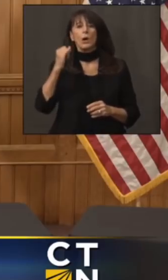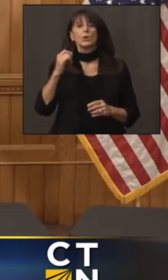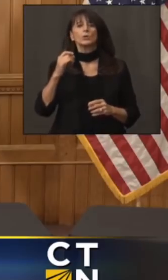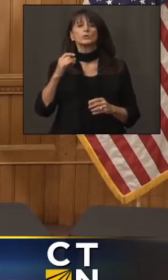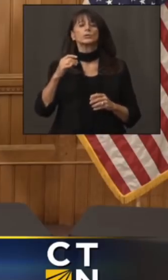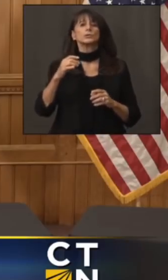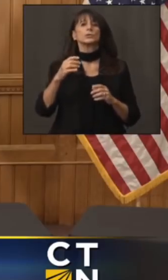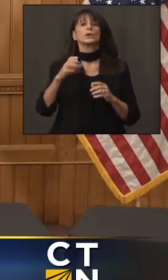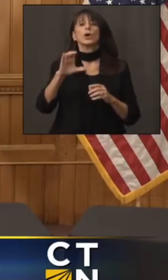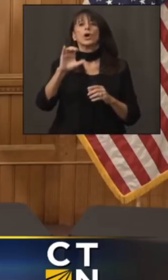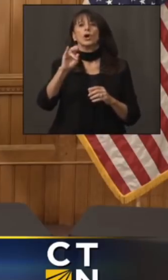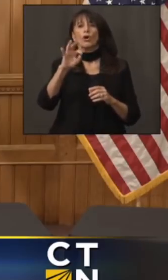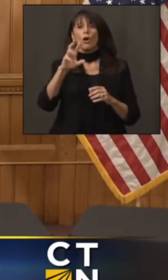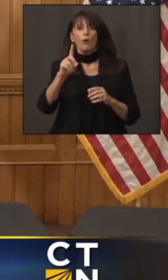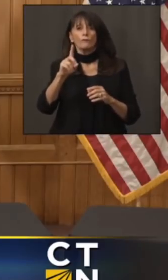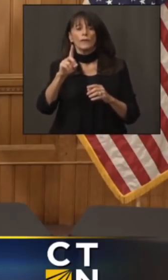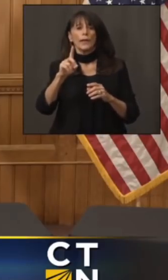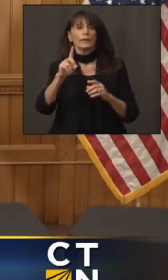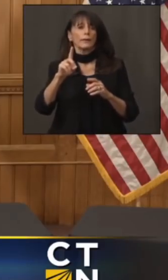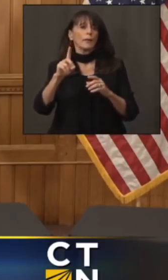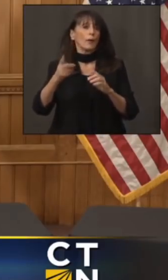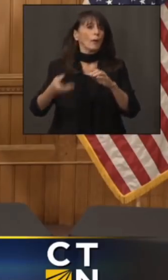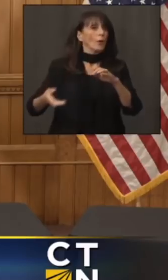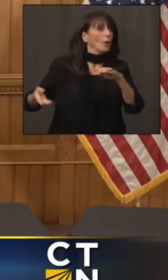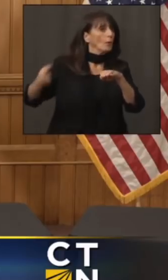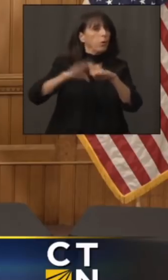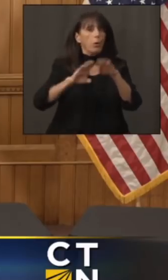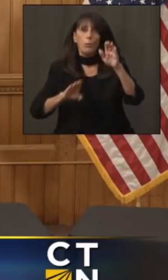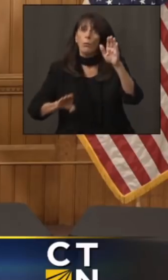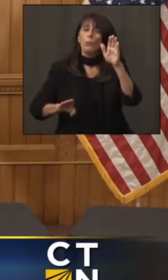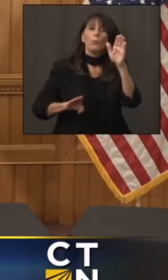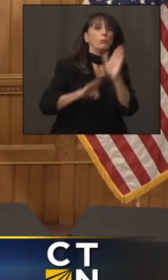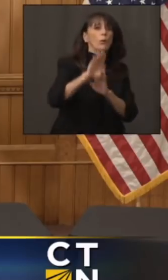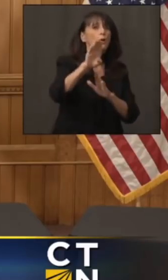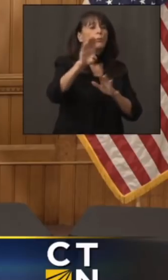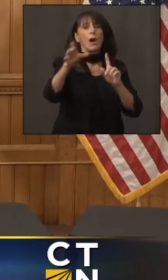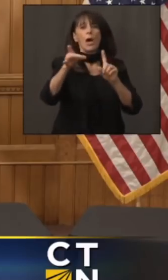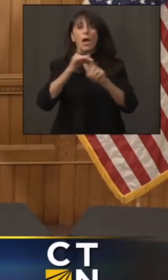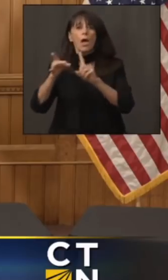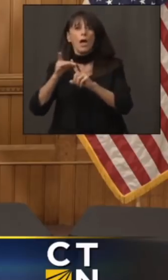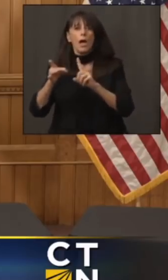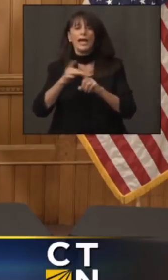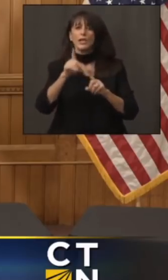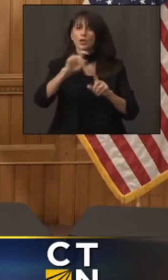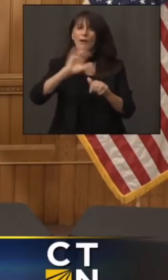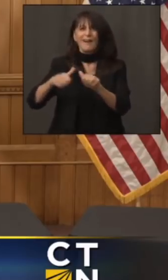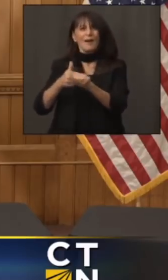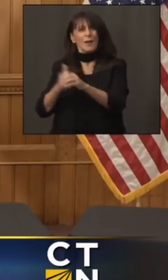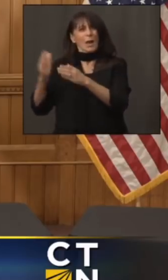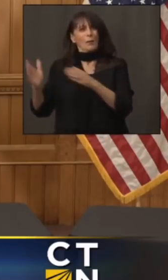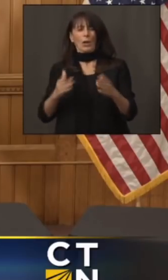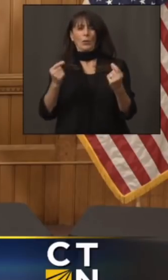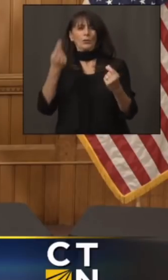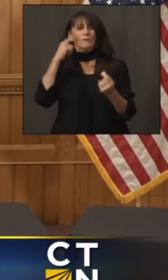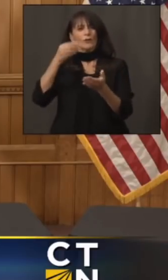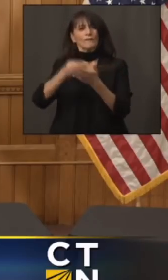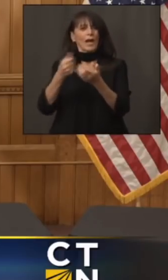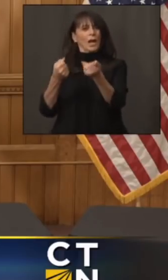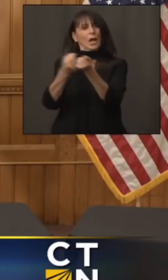of a financial contingency plan to assist Connecticut small businesses, such as bars, that have still not been able to fully reopen?